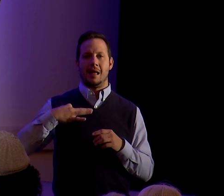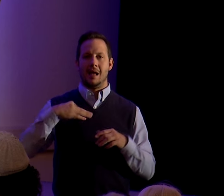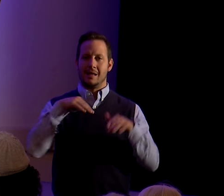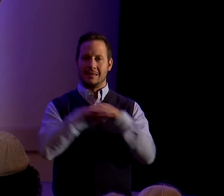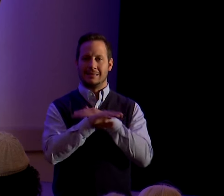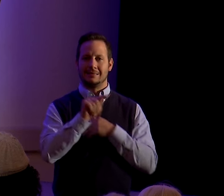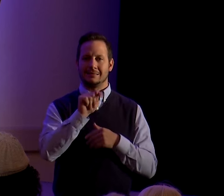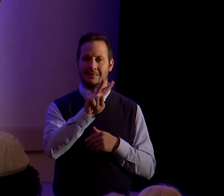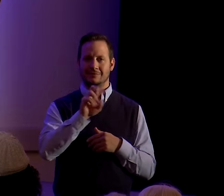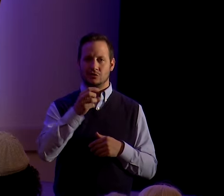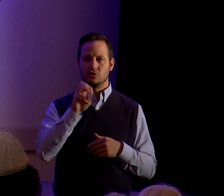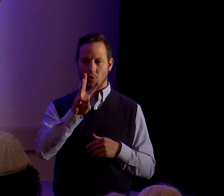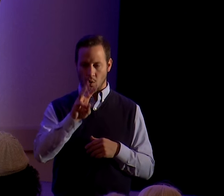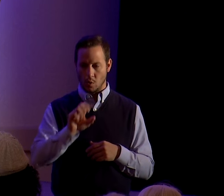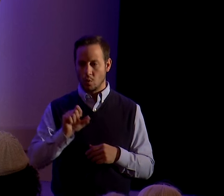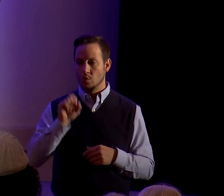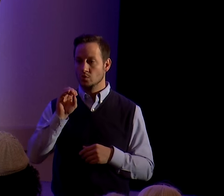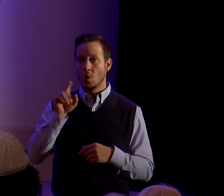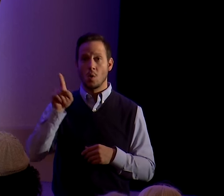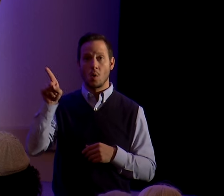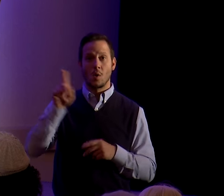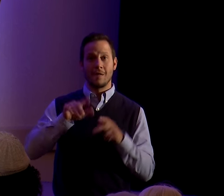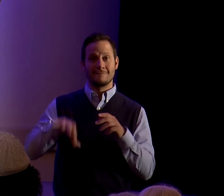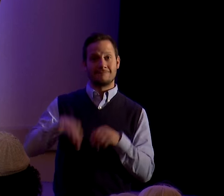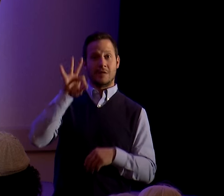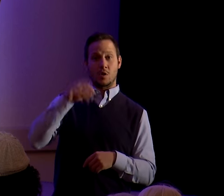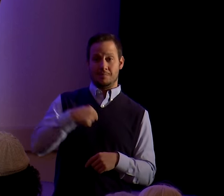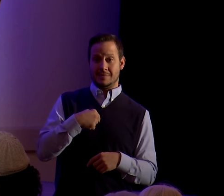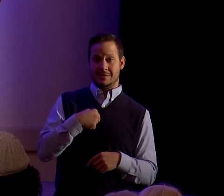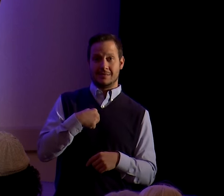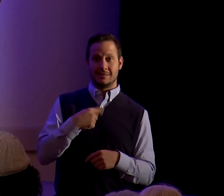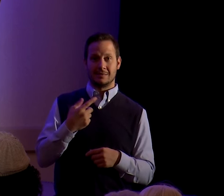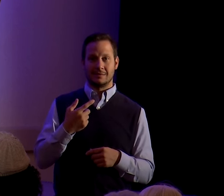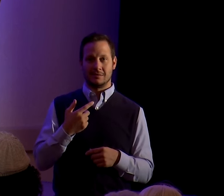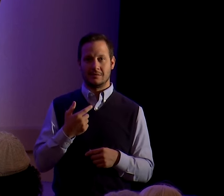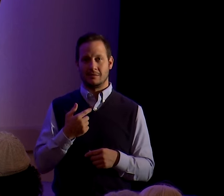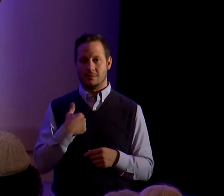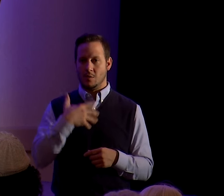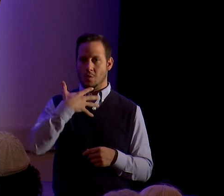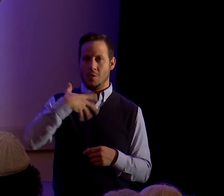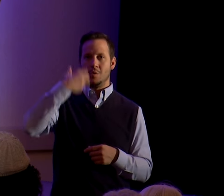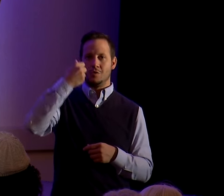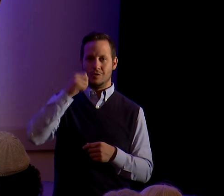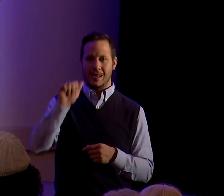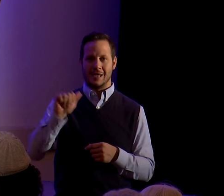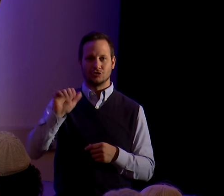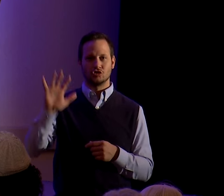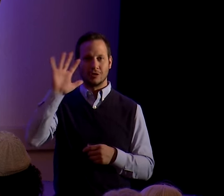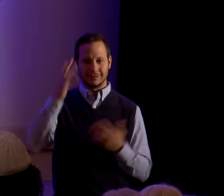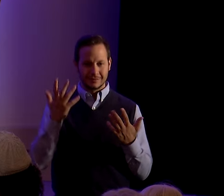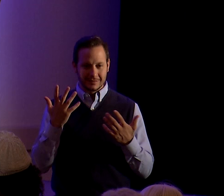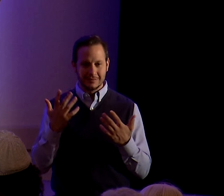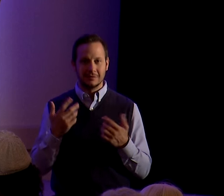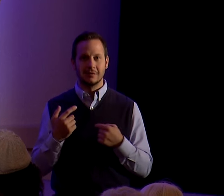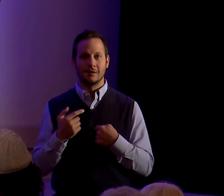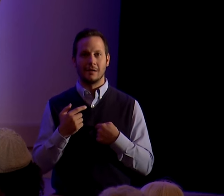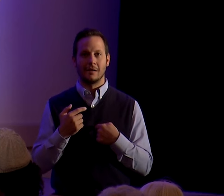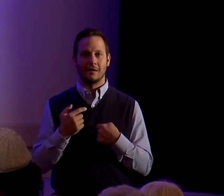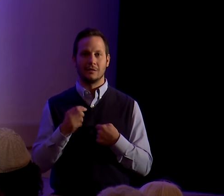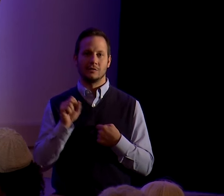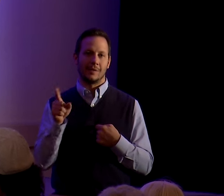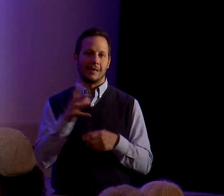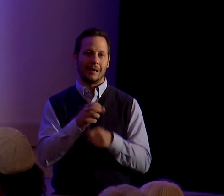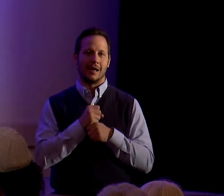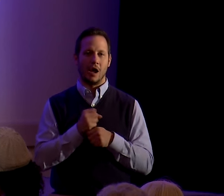producers found me, an older Asian, very few older people apply to these shows, right? And very few Asians. So with an older Asian, they got